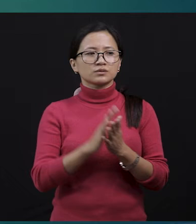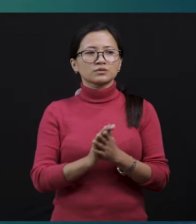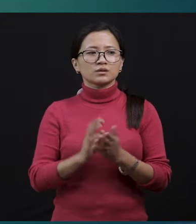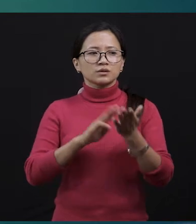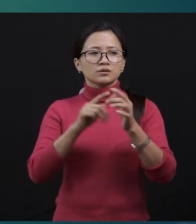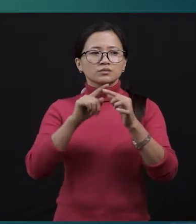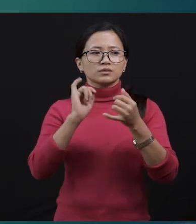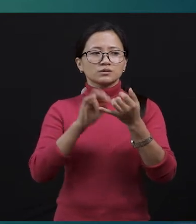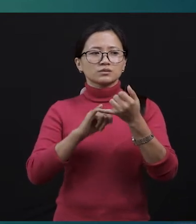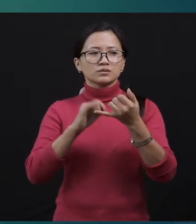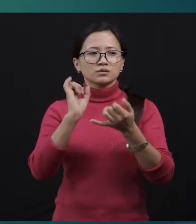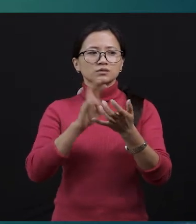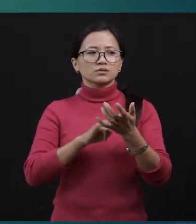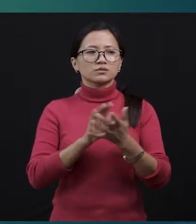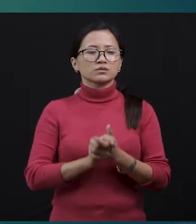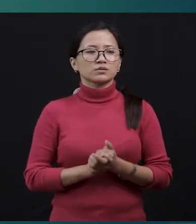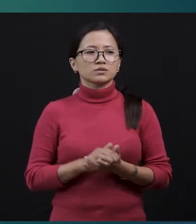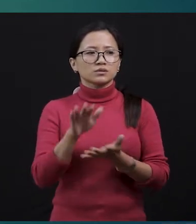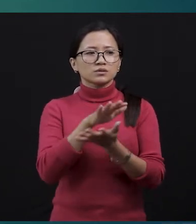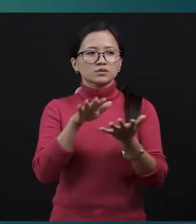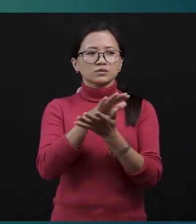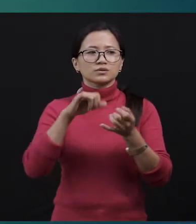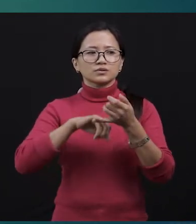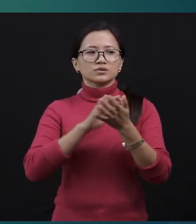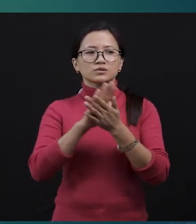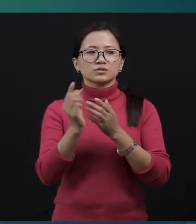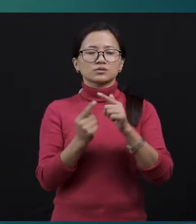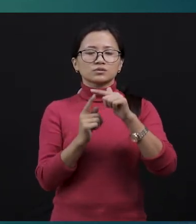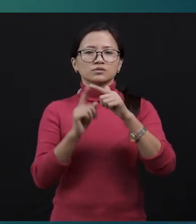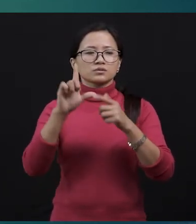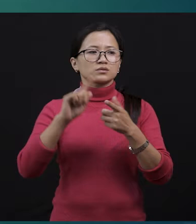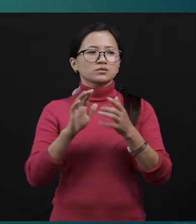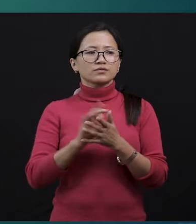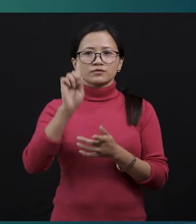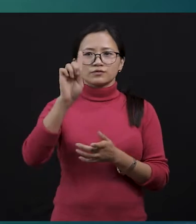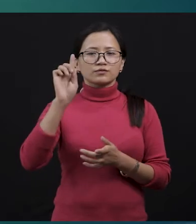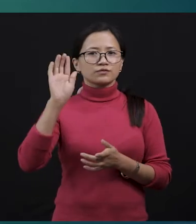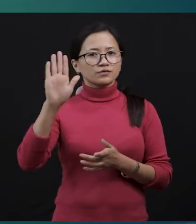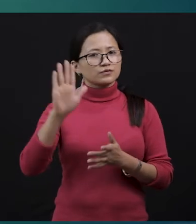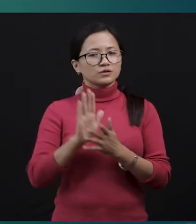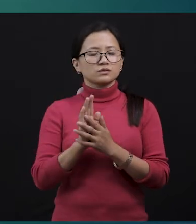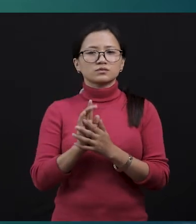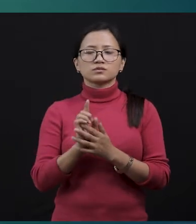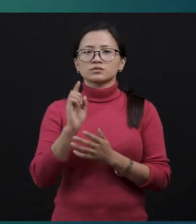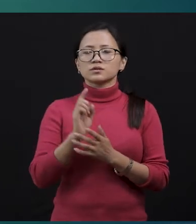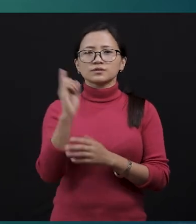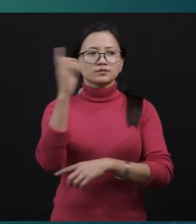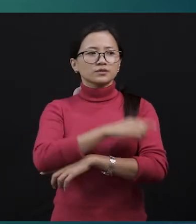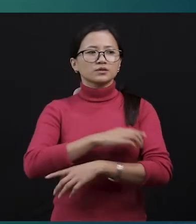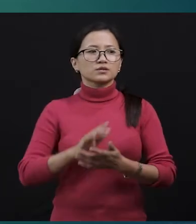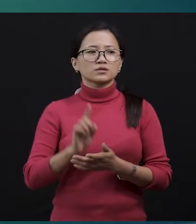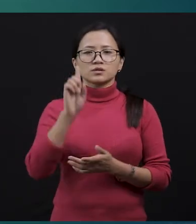space mission in the space shuttle is 15 days, 16 hours, and